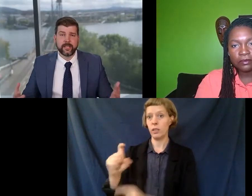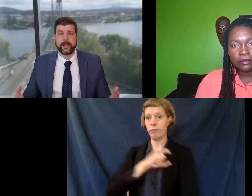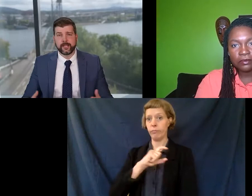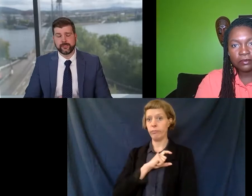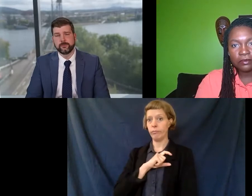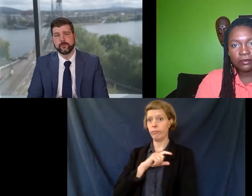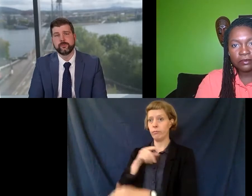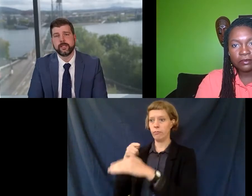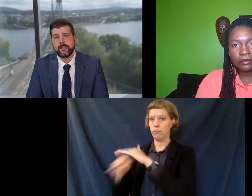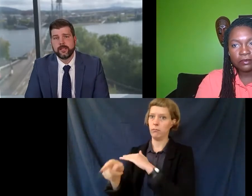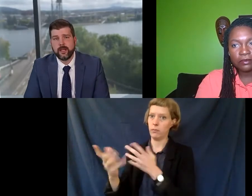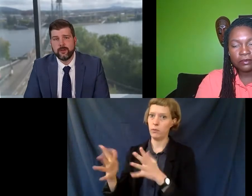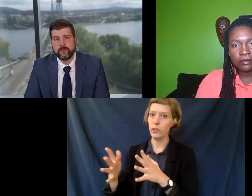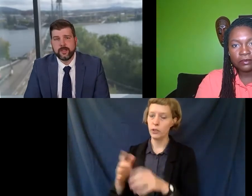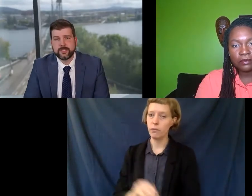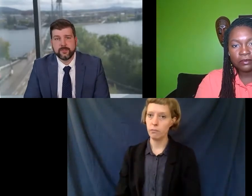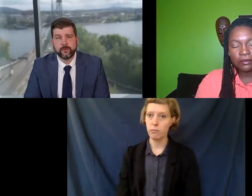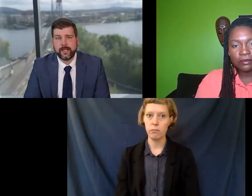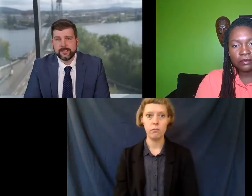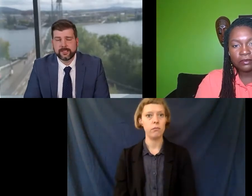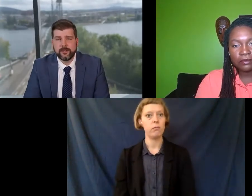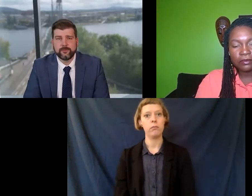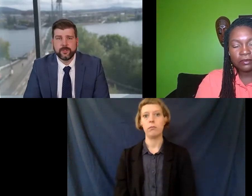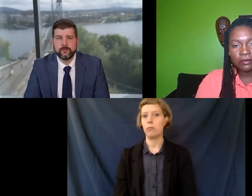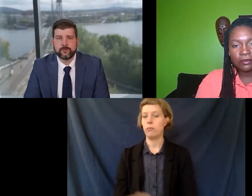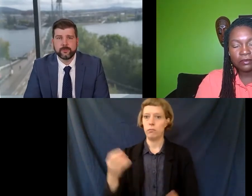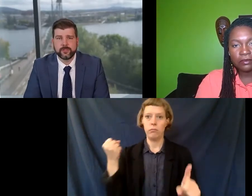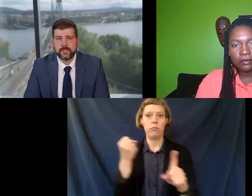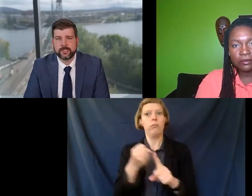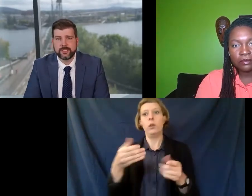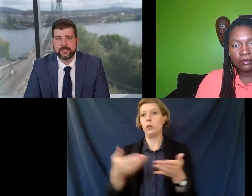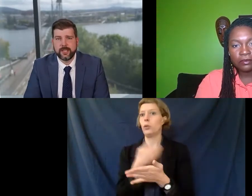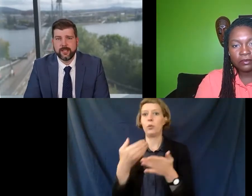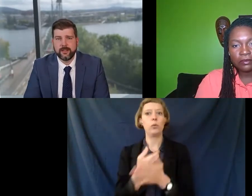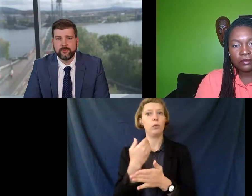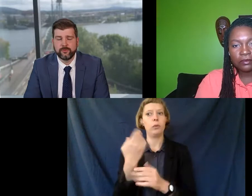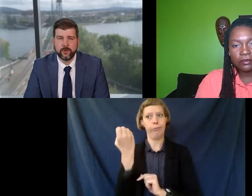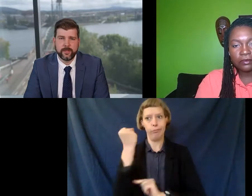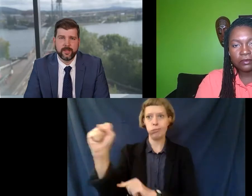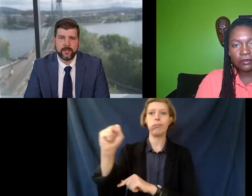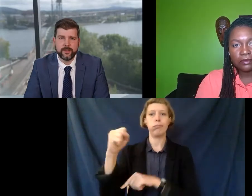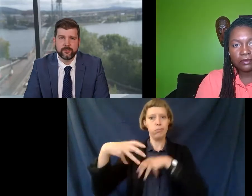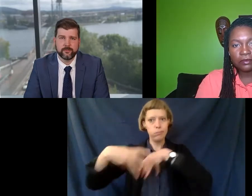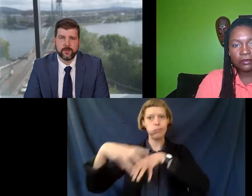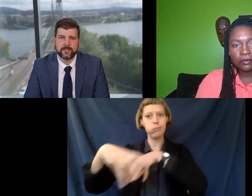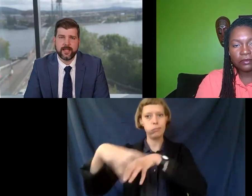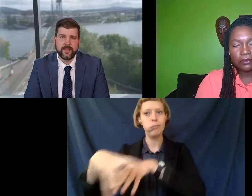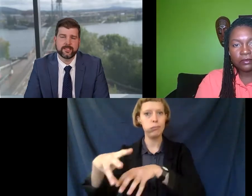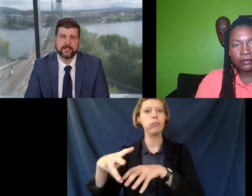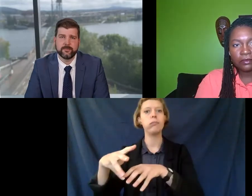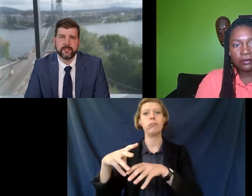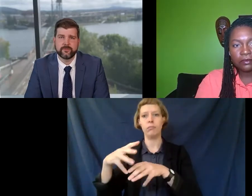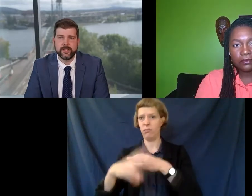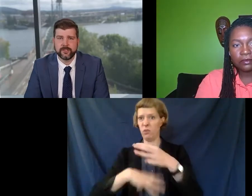also an international movement of civil rights, of criminal justice reform, and hearing from folks how